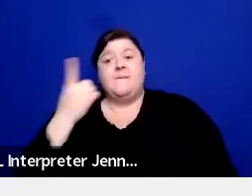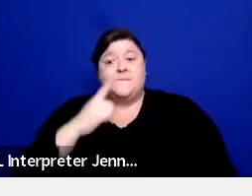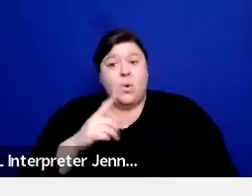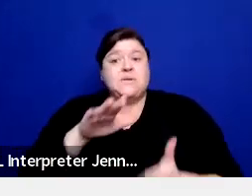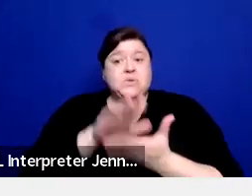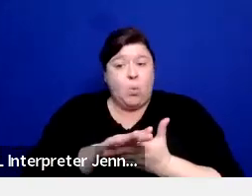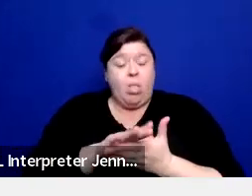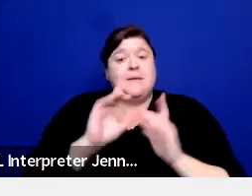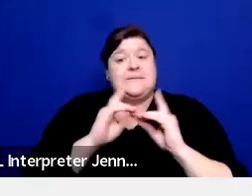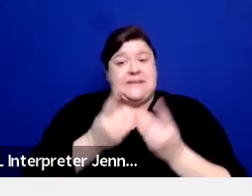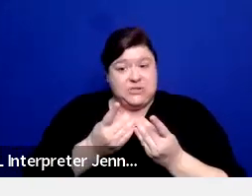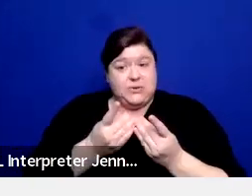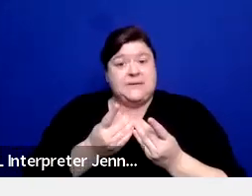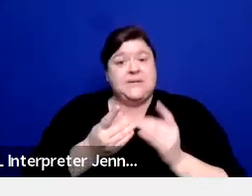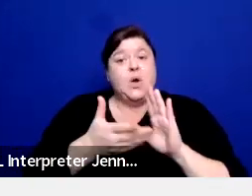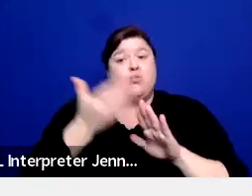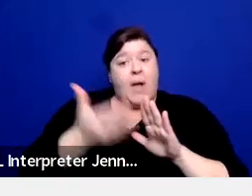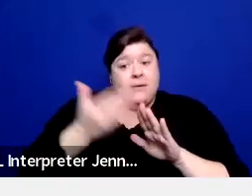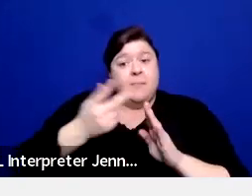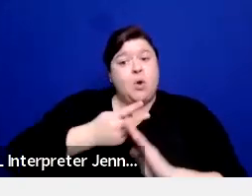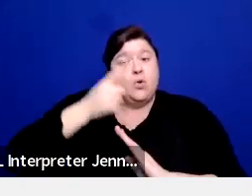programs, they should follow the K-12 guidance.